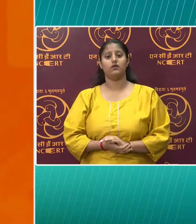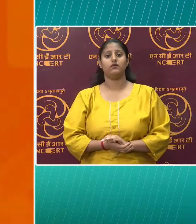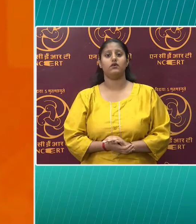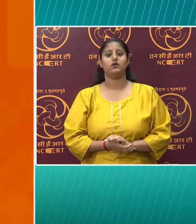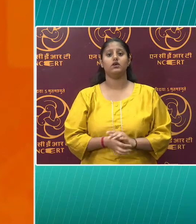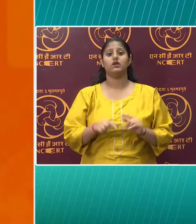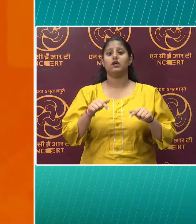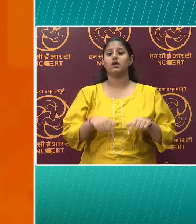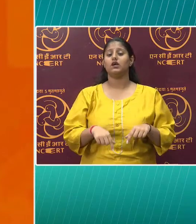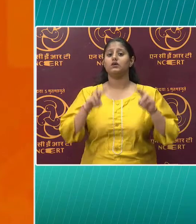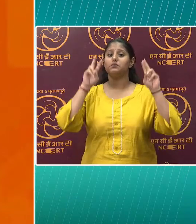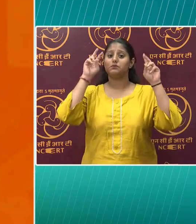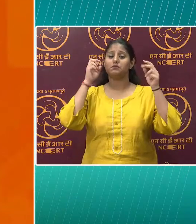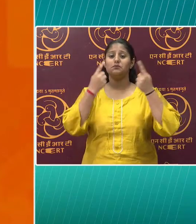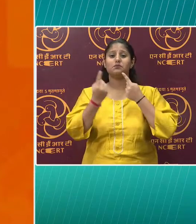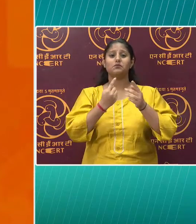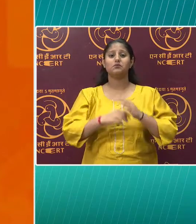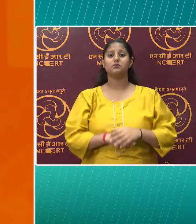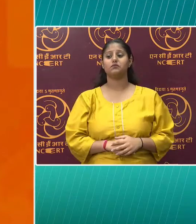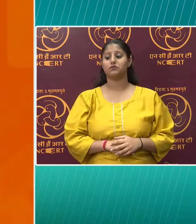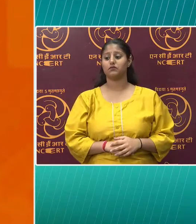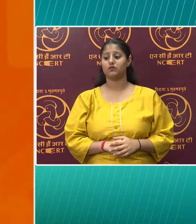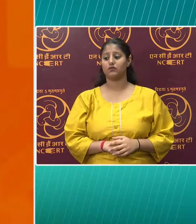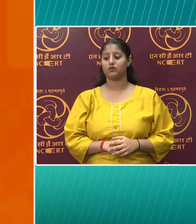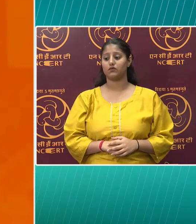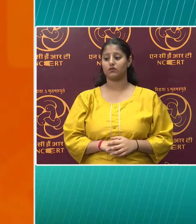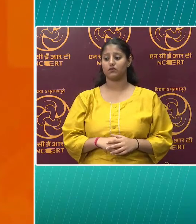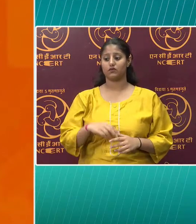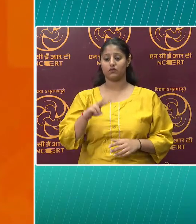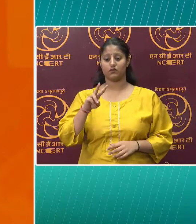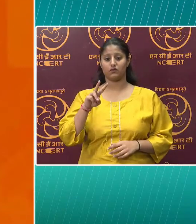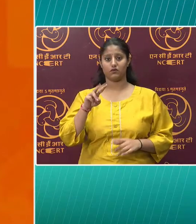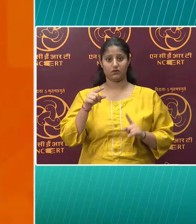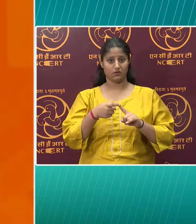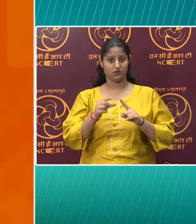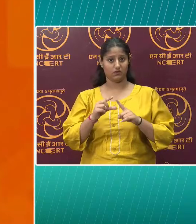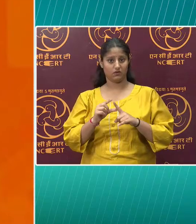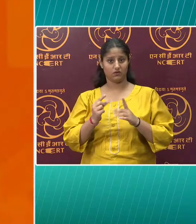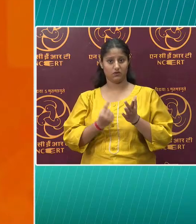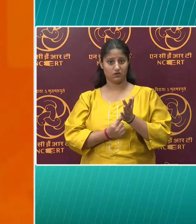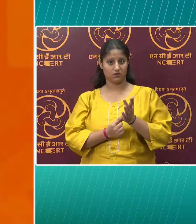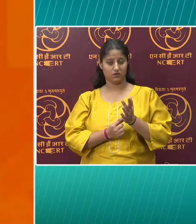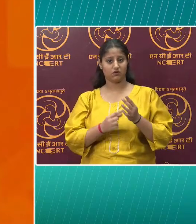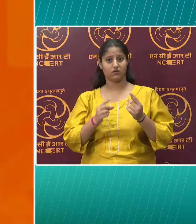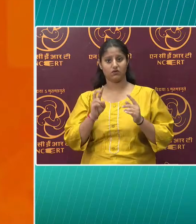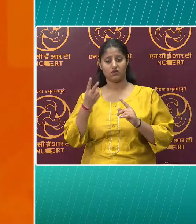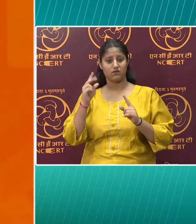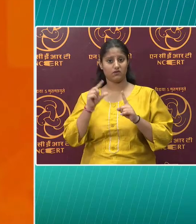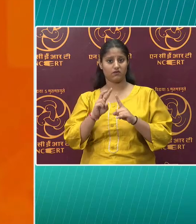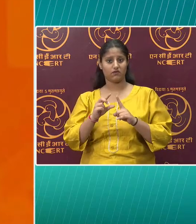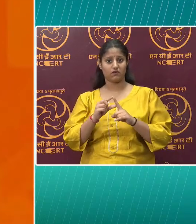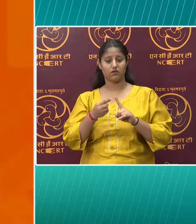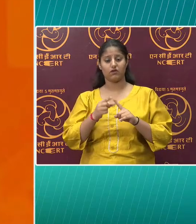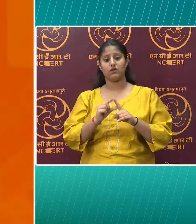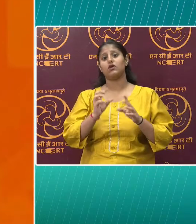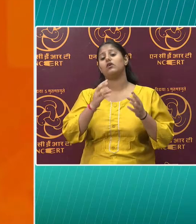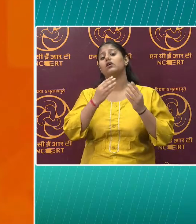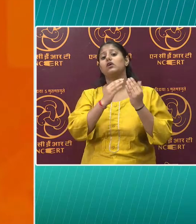So today I'll be talking about the vocational education in the middle stage, that is from grade 6 to